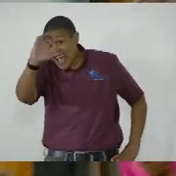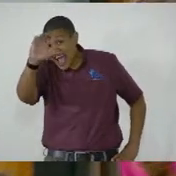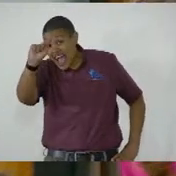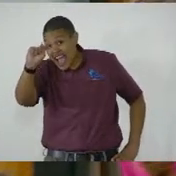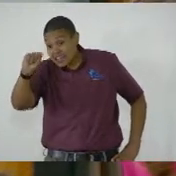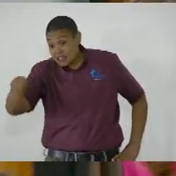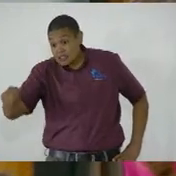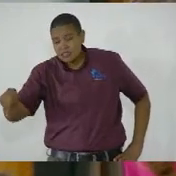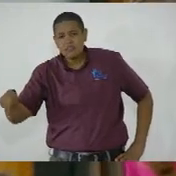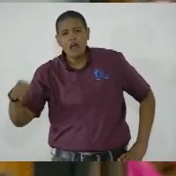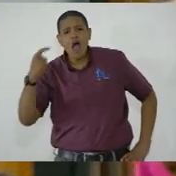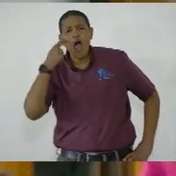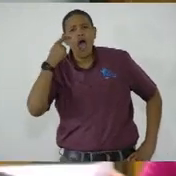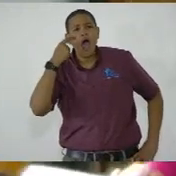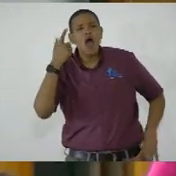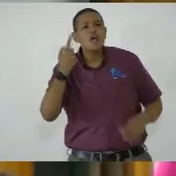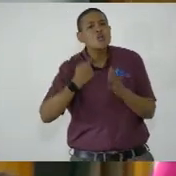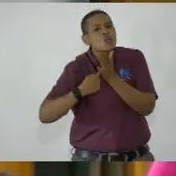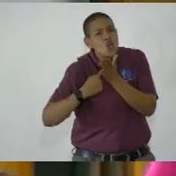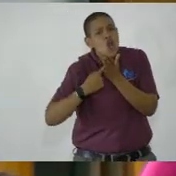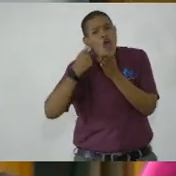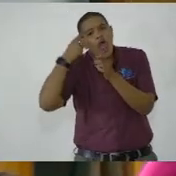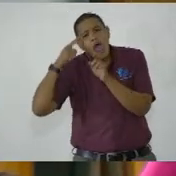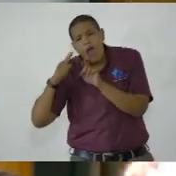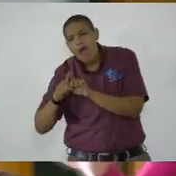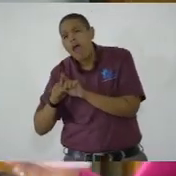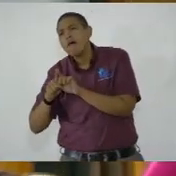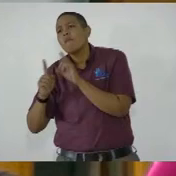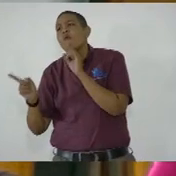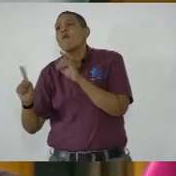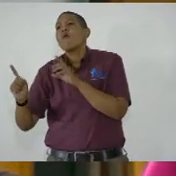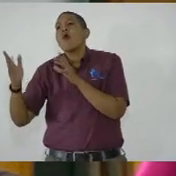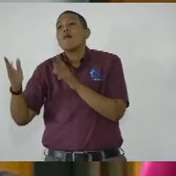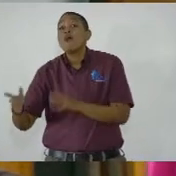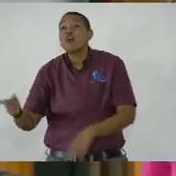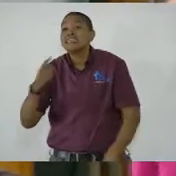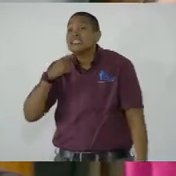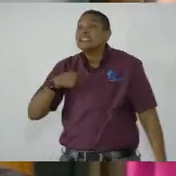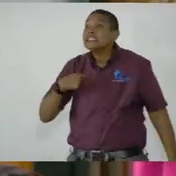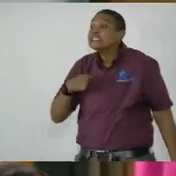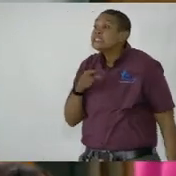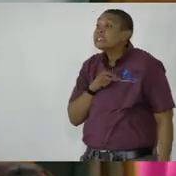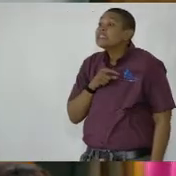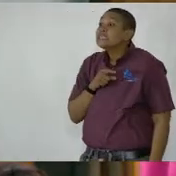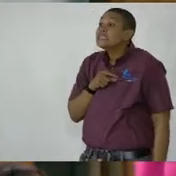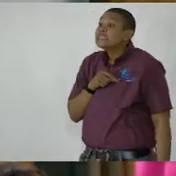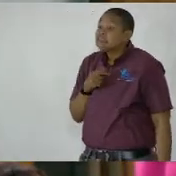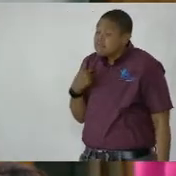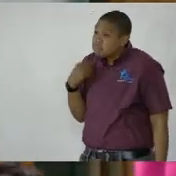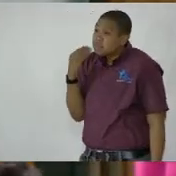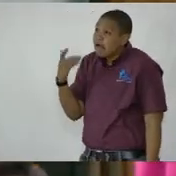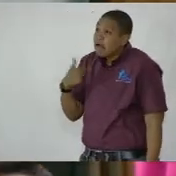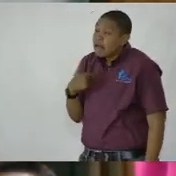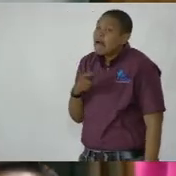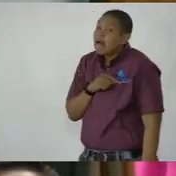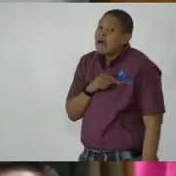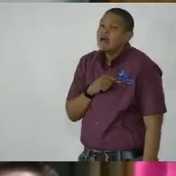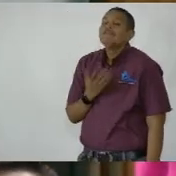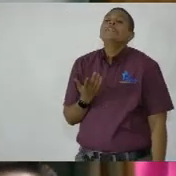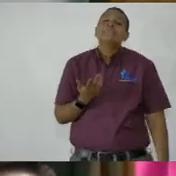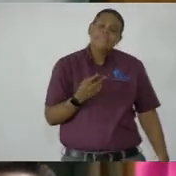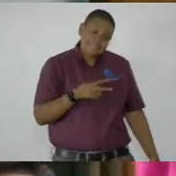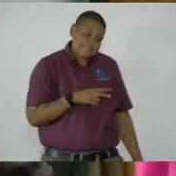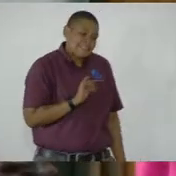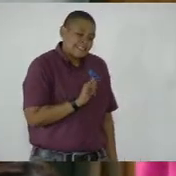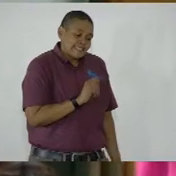and agreement in which the accused is invited to plead guilty in consideration of an appropriate sentence